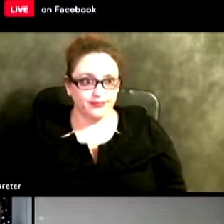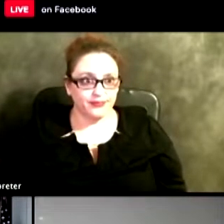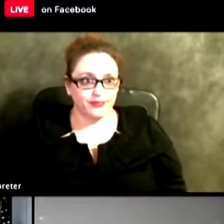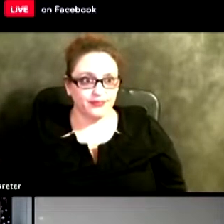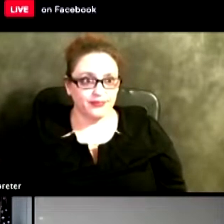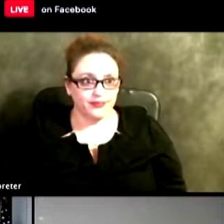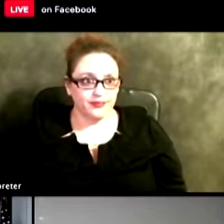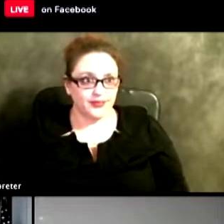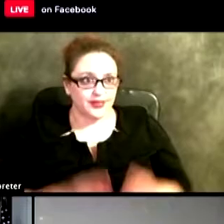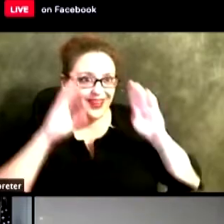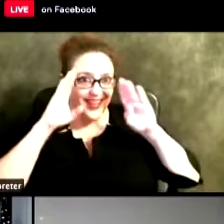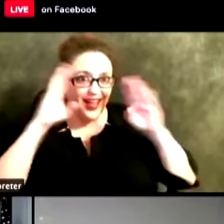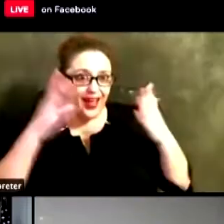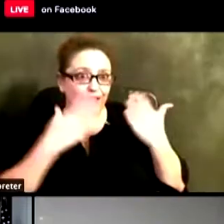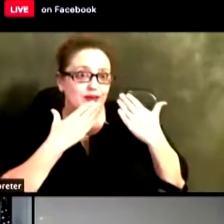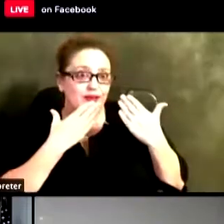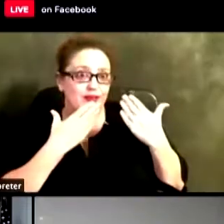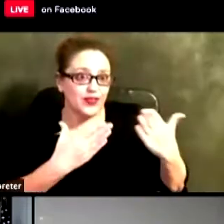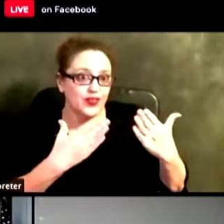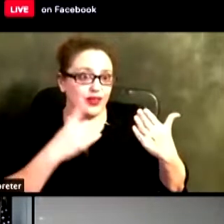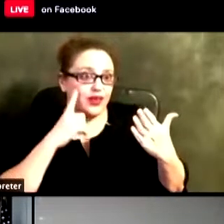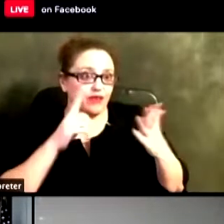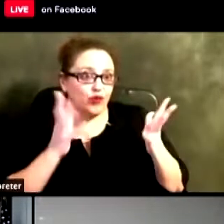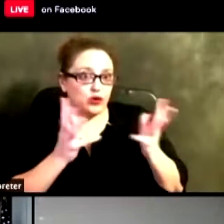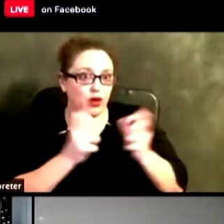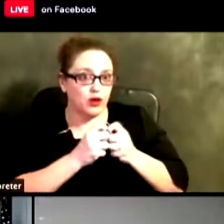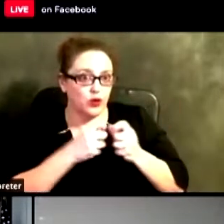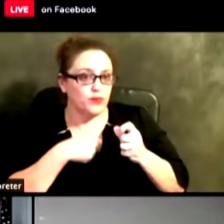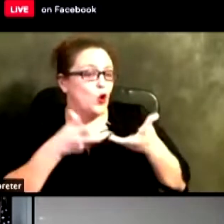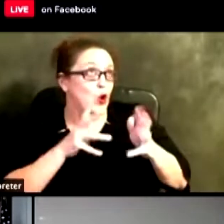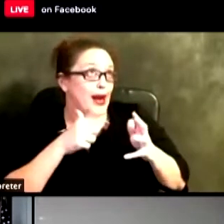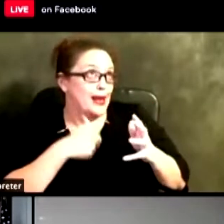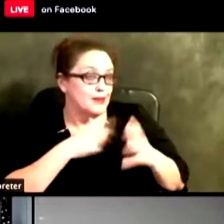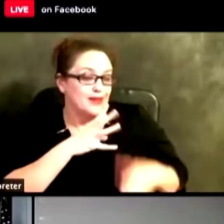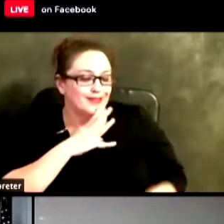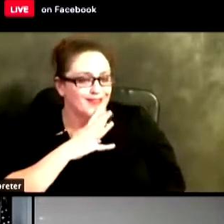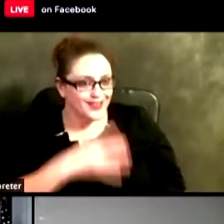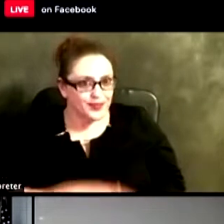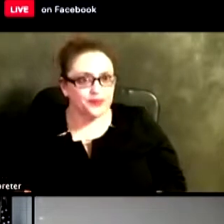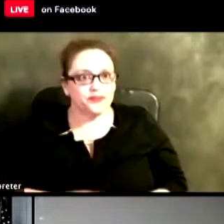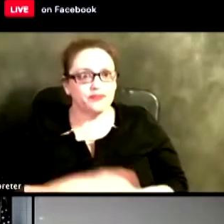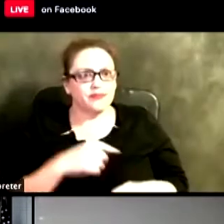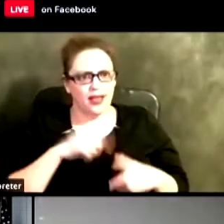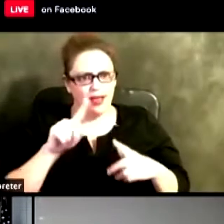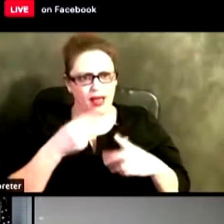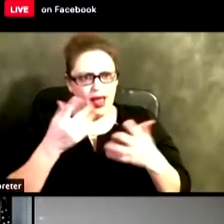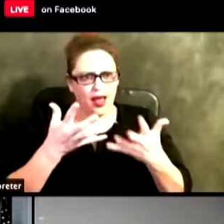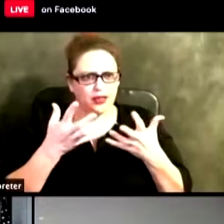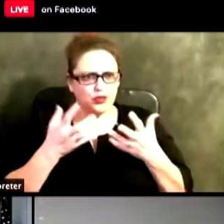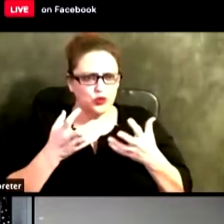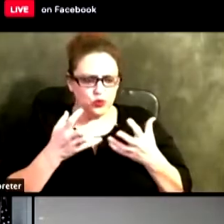Oh, hi there. Thank you for talking with me or letting me talk. I just want to,